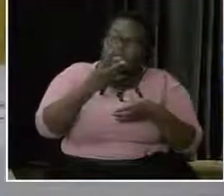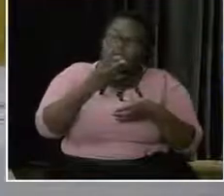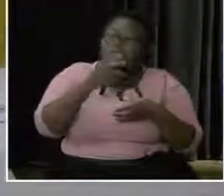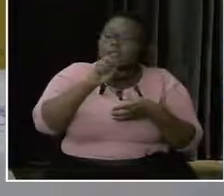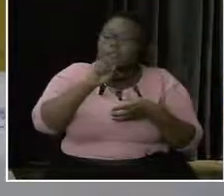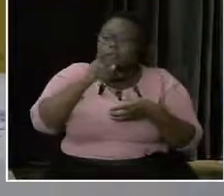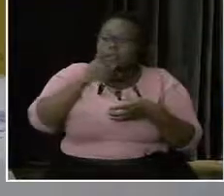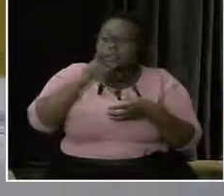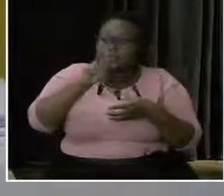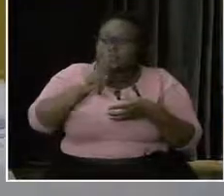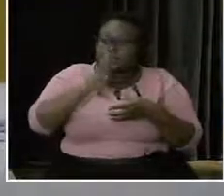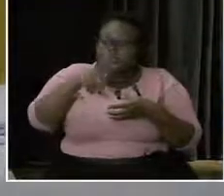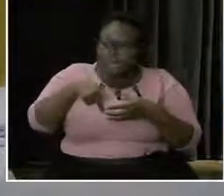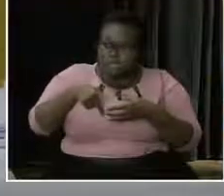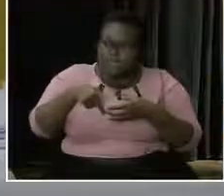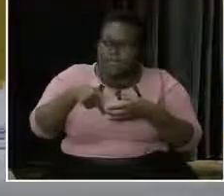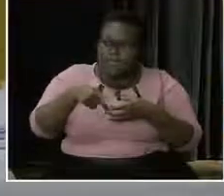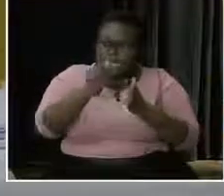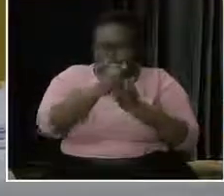agenda in committee.